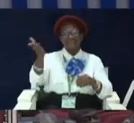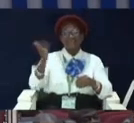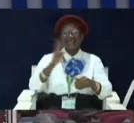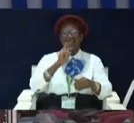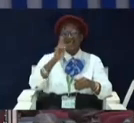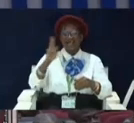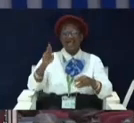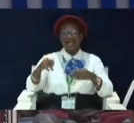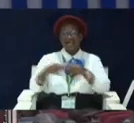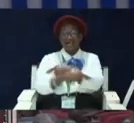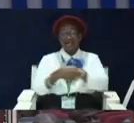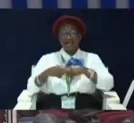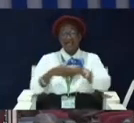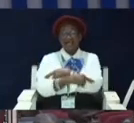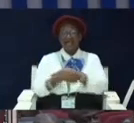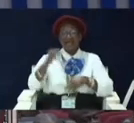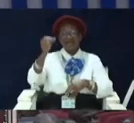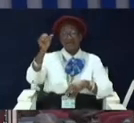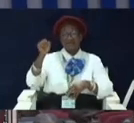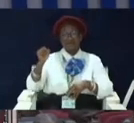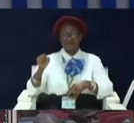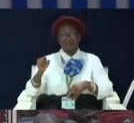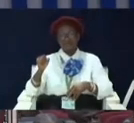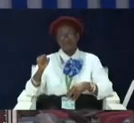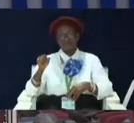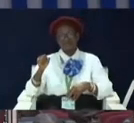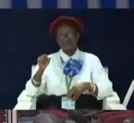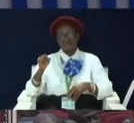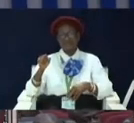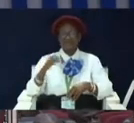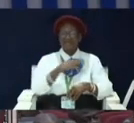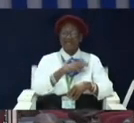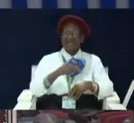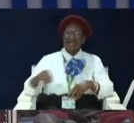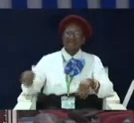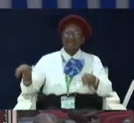àwọn tí a pèsè sílẹ̀ fún lọ. And so